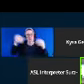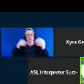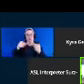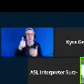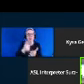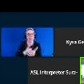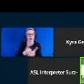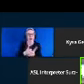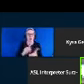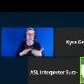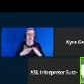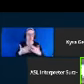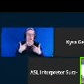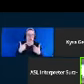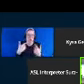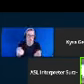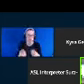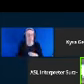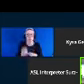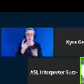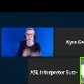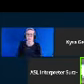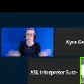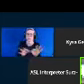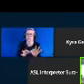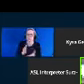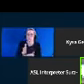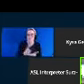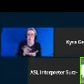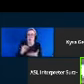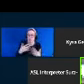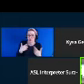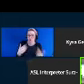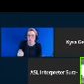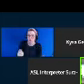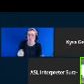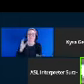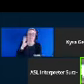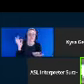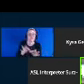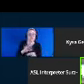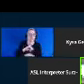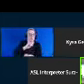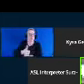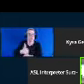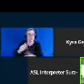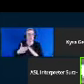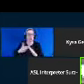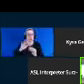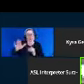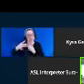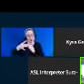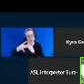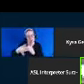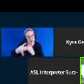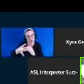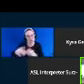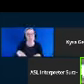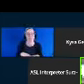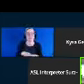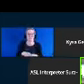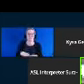of the key areas in a community recovery is the leadership from the faith-based community, from the faith leaders of the